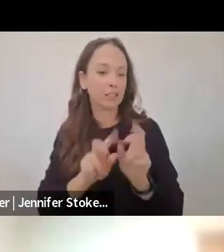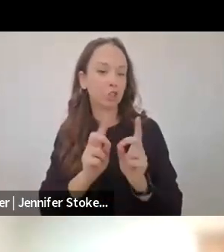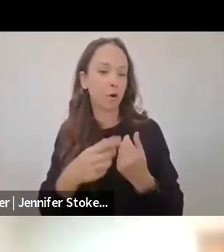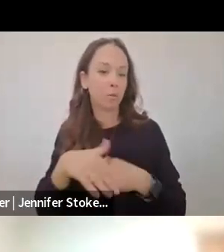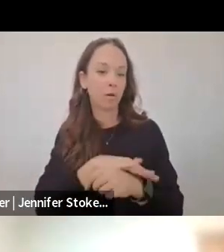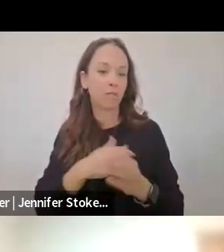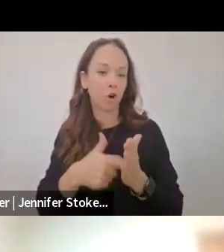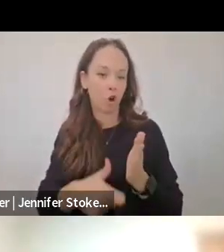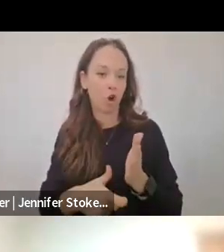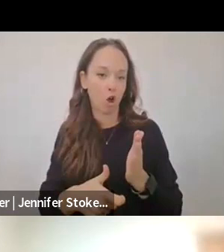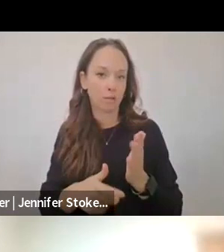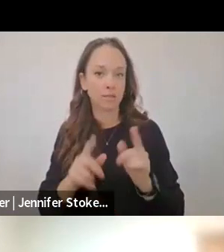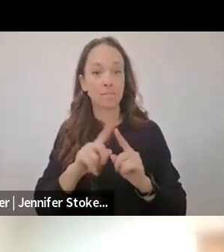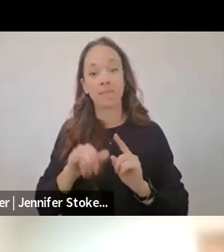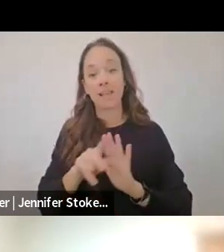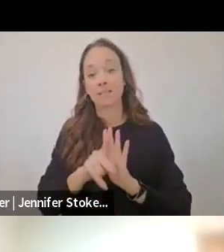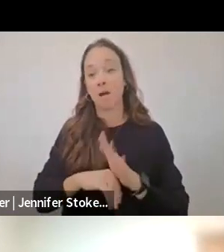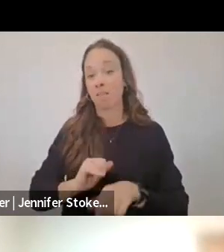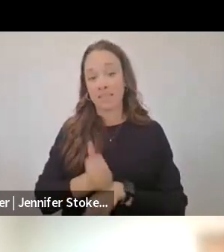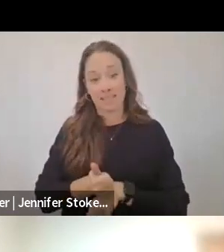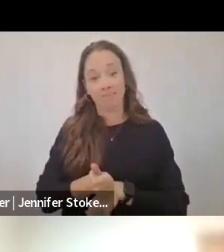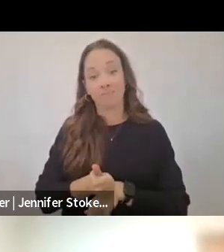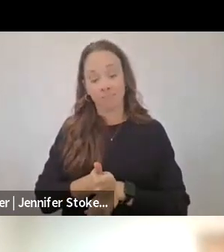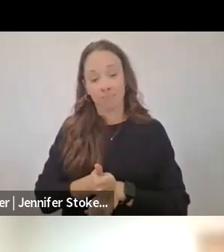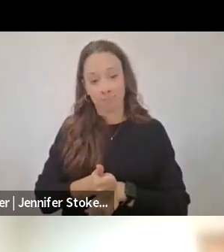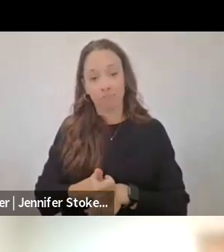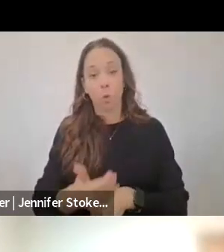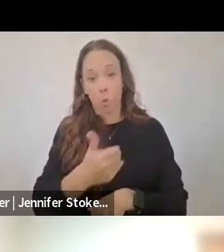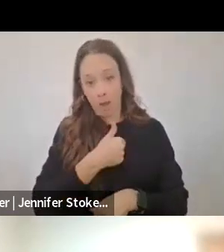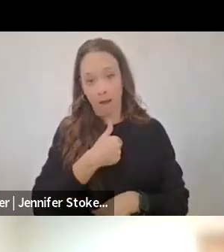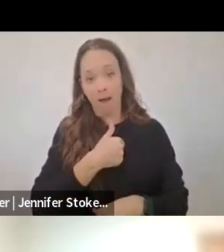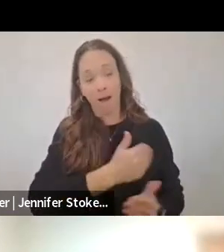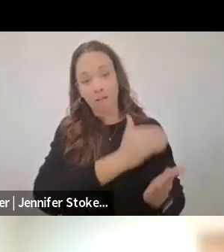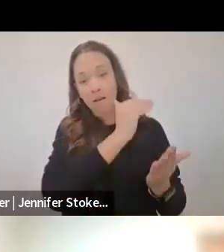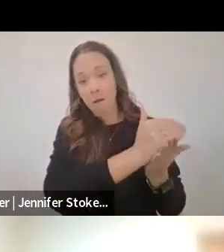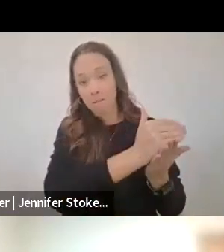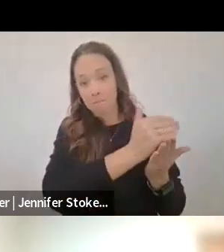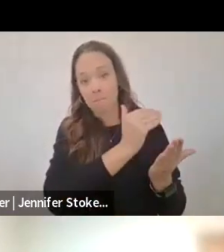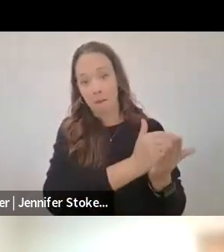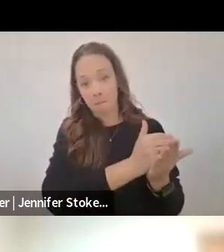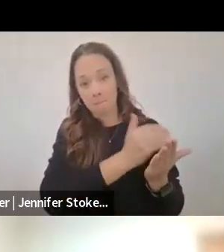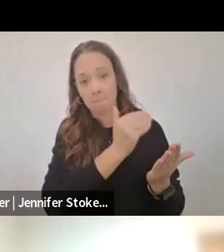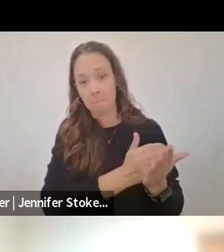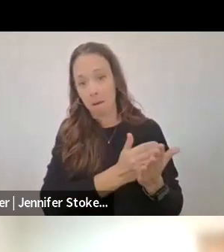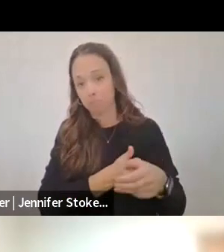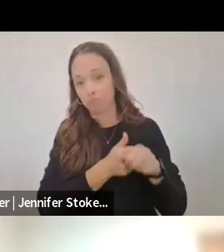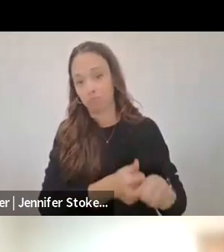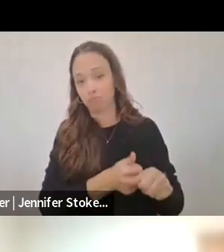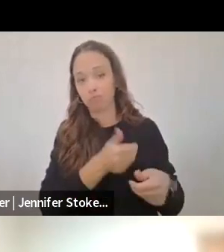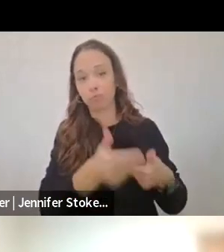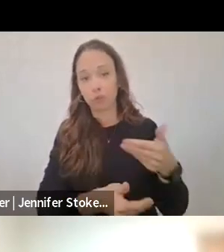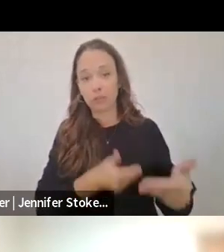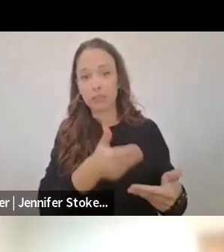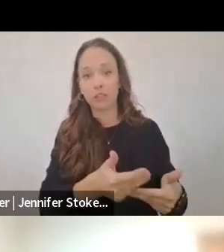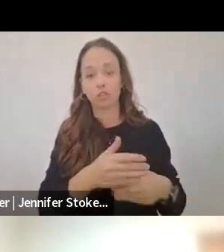do, again, have this in our policy. We have all the steps that need to be taken in order for us to receive a translations and for anybody else on the other